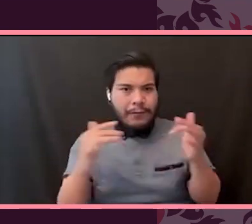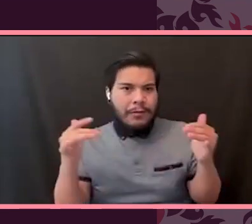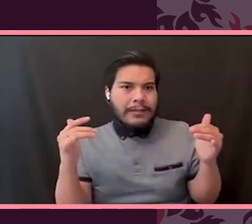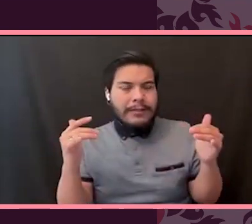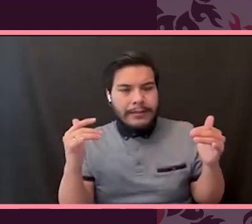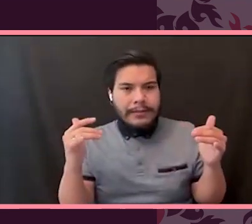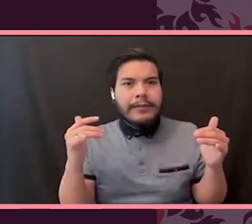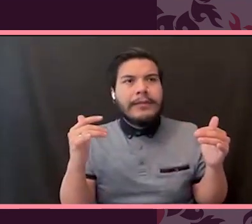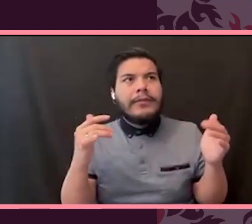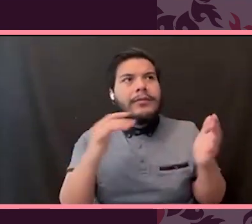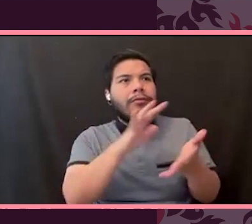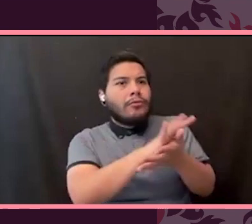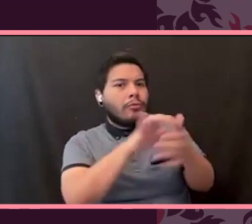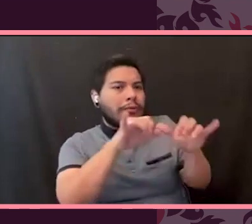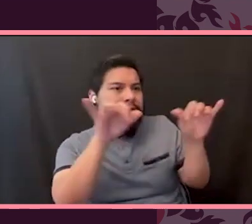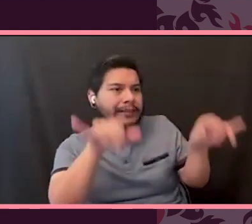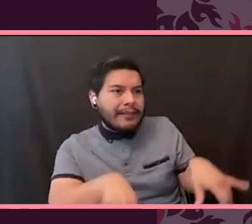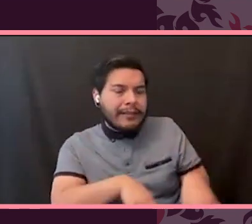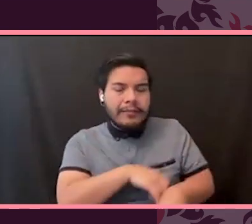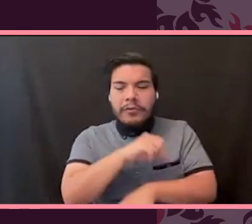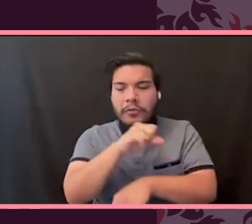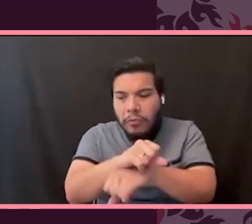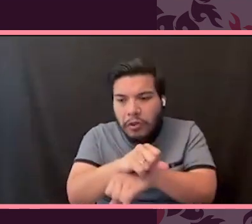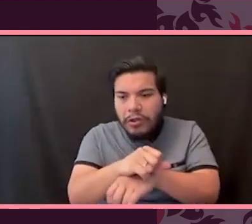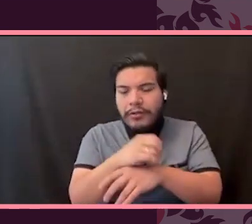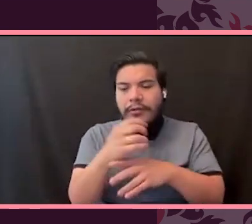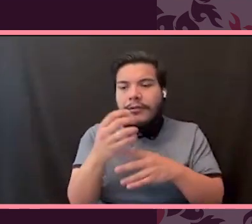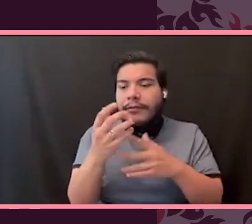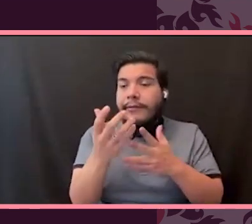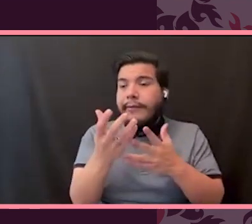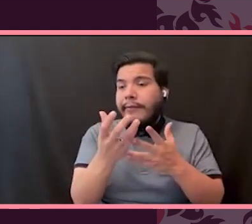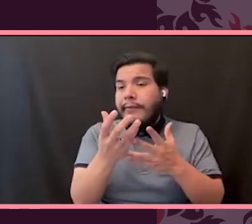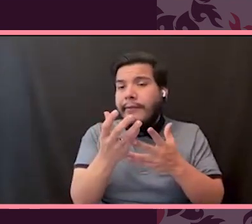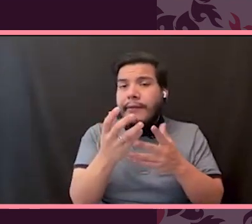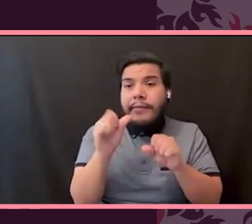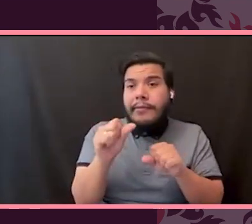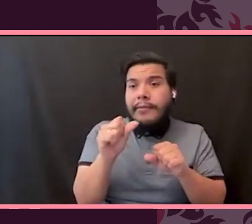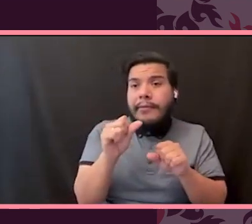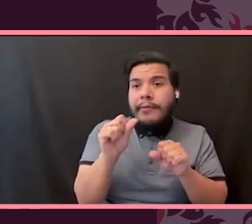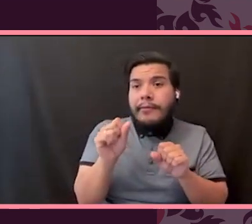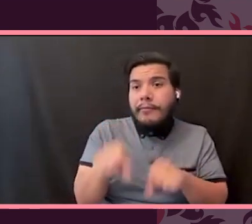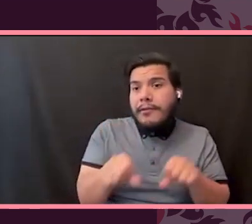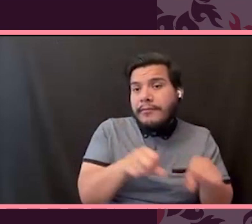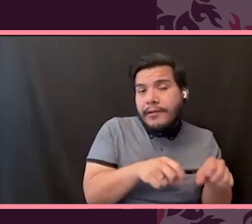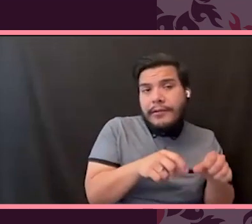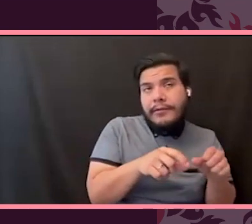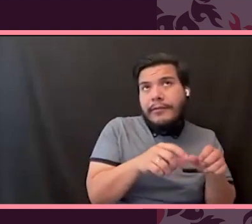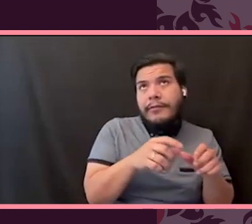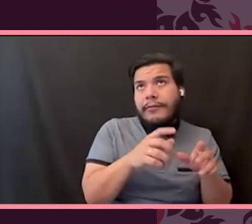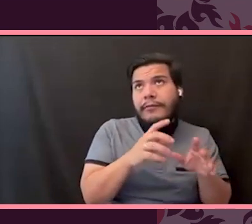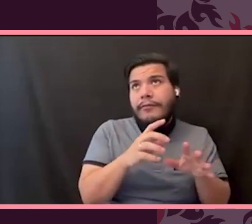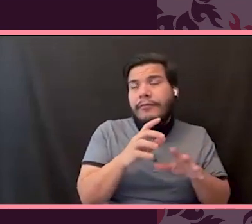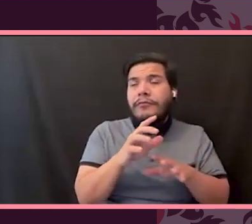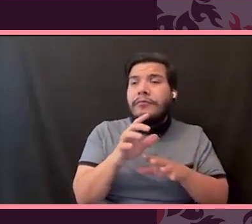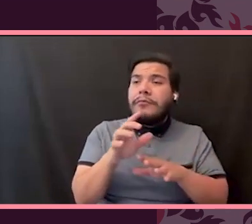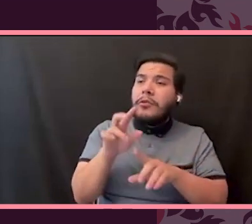school systems and work, and the possibilities of no longer thinking of neurodivergence as some